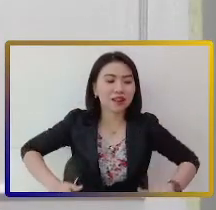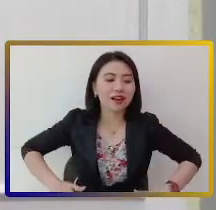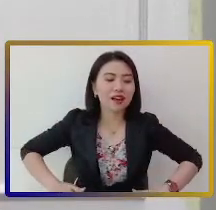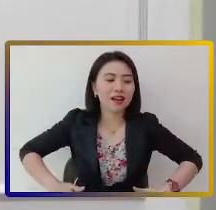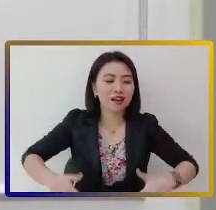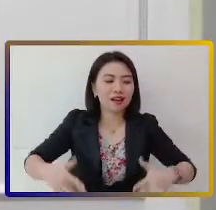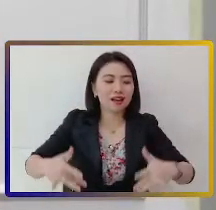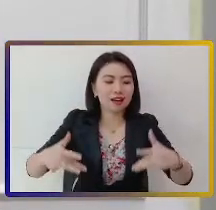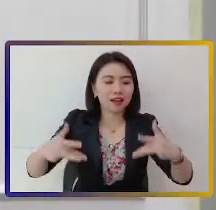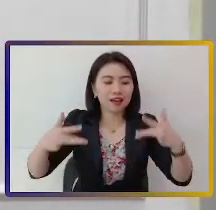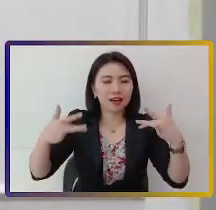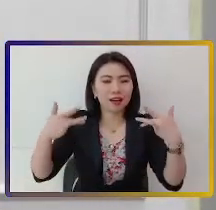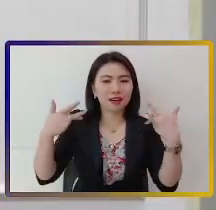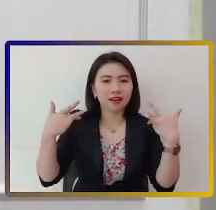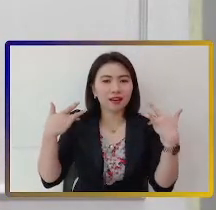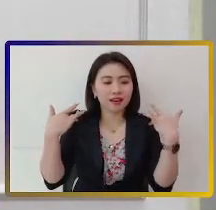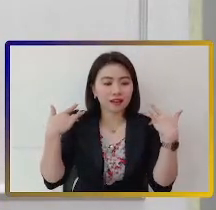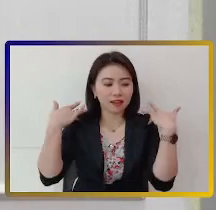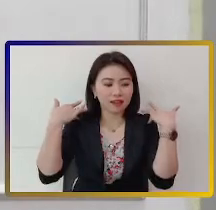Of